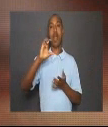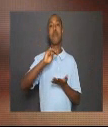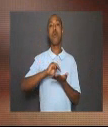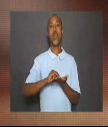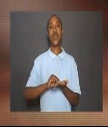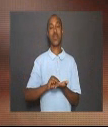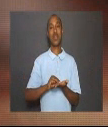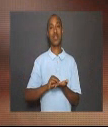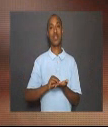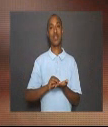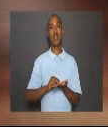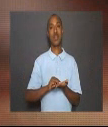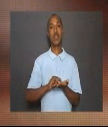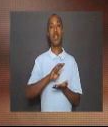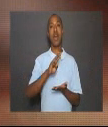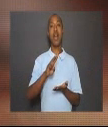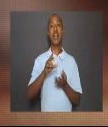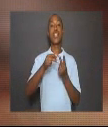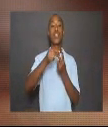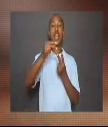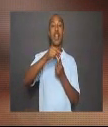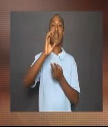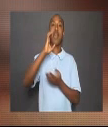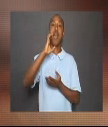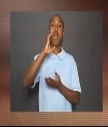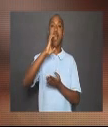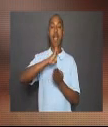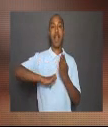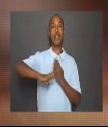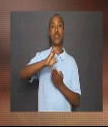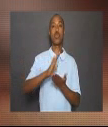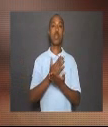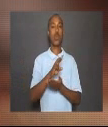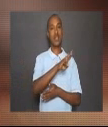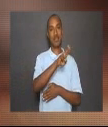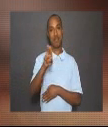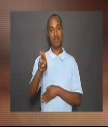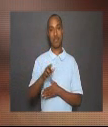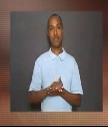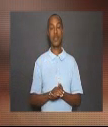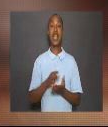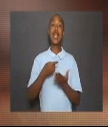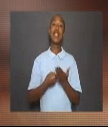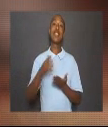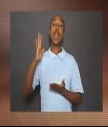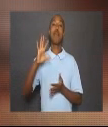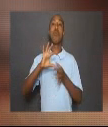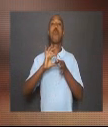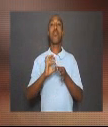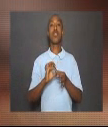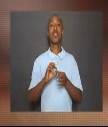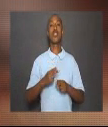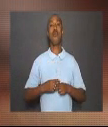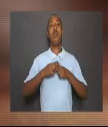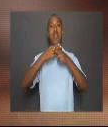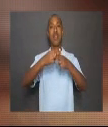molecule, they are sharing electrons between them. This type of bond is